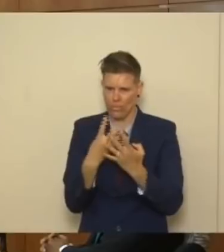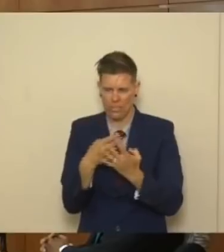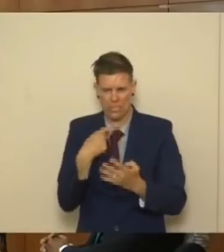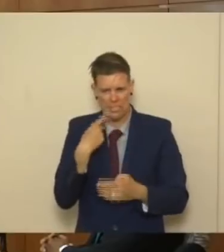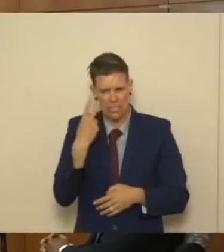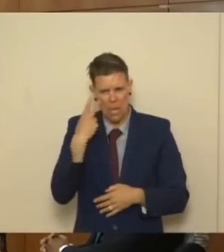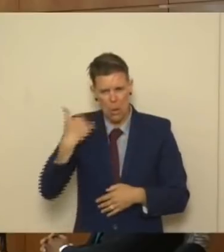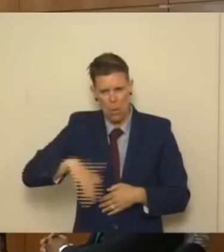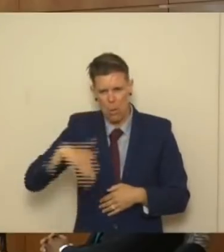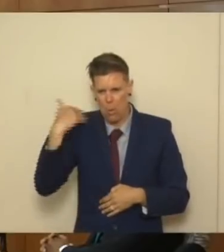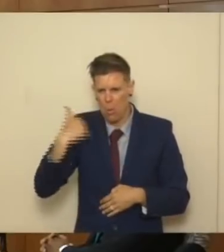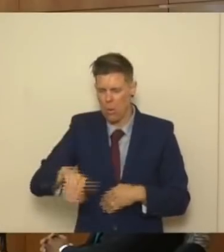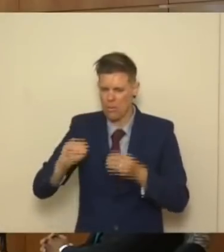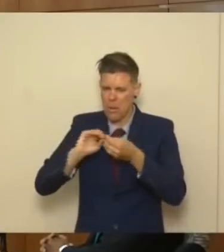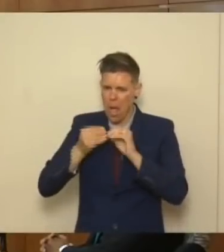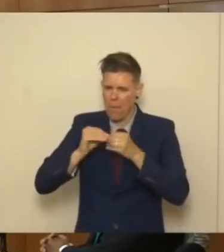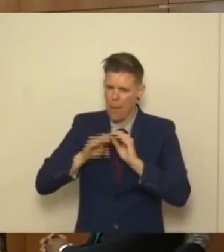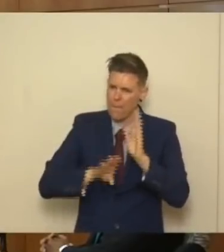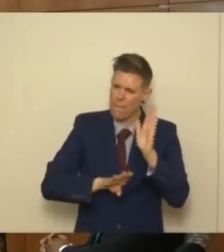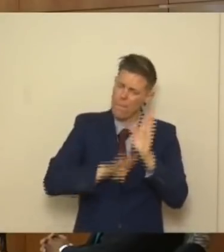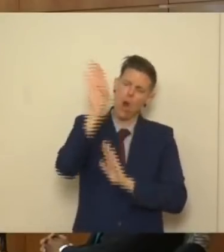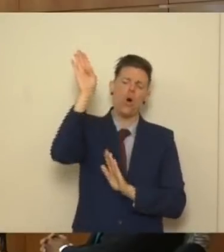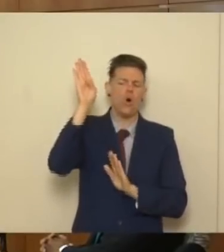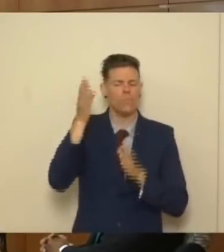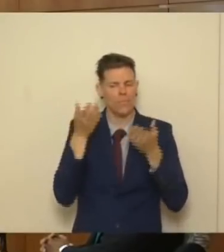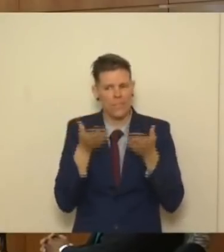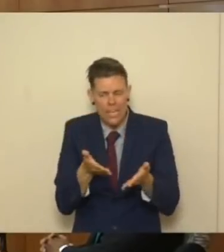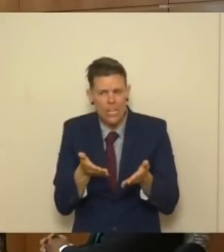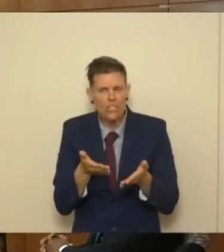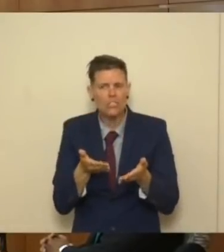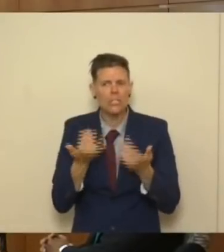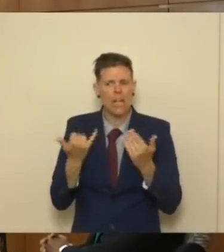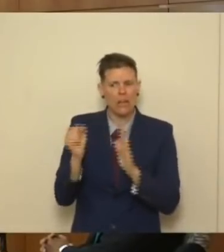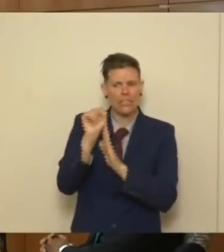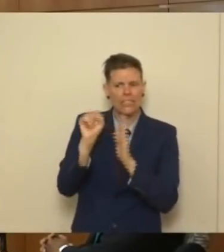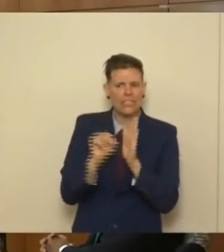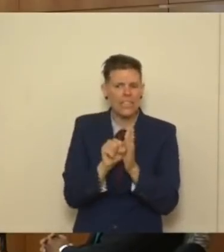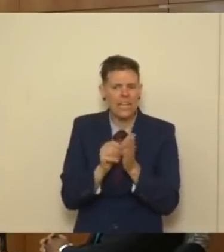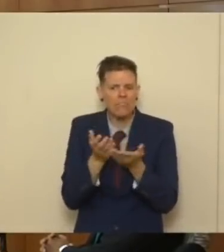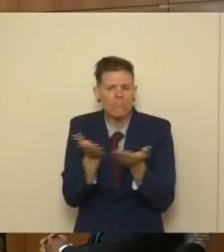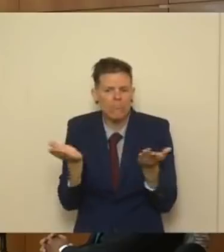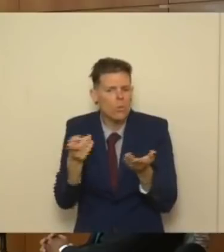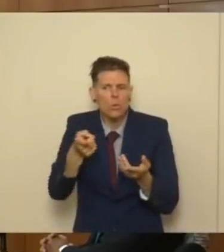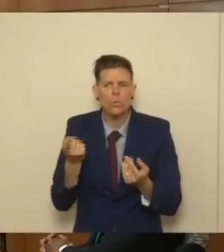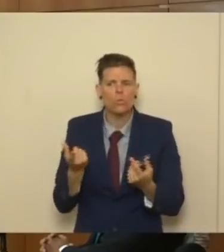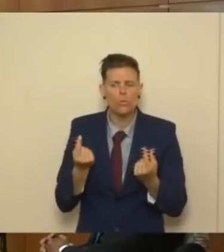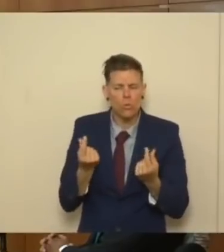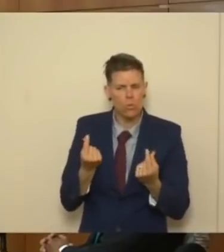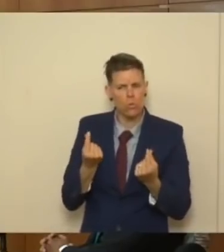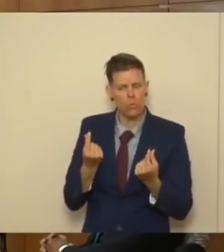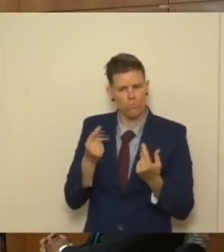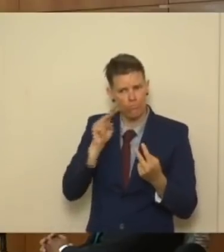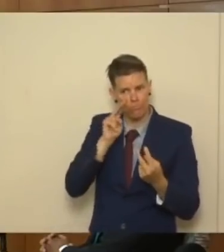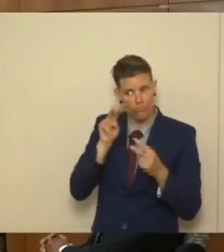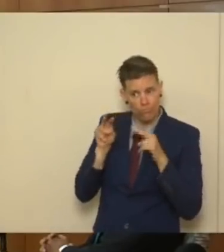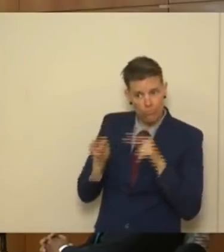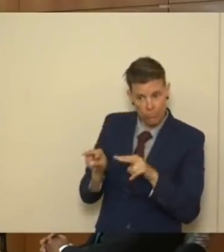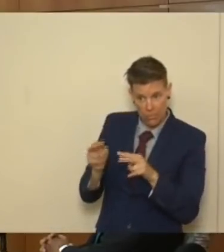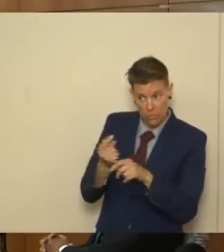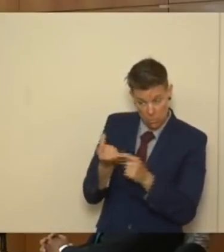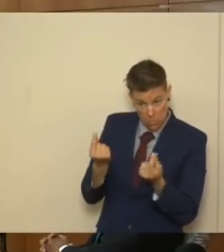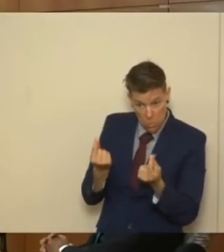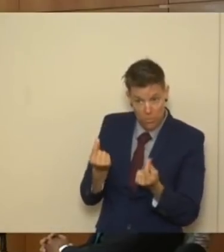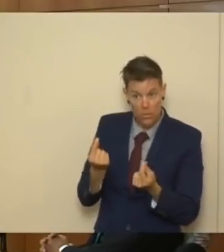is being done by the state to make sure that proper procedures are in place to make sure that